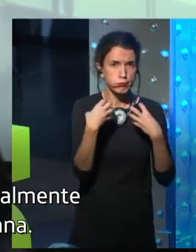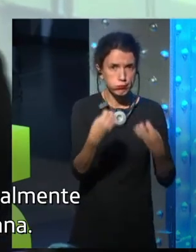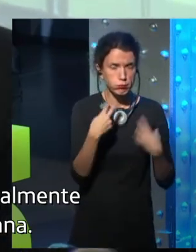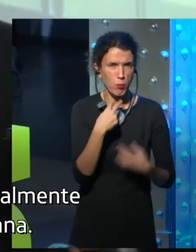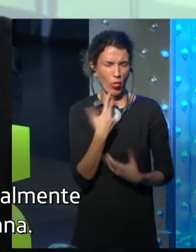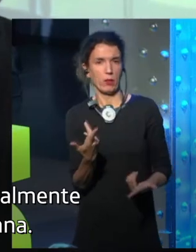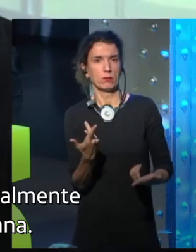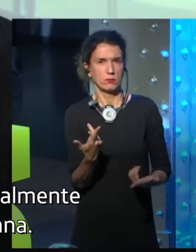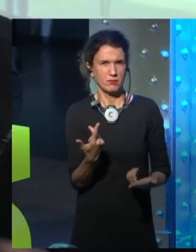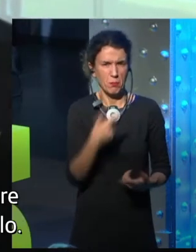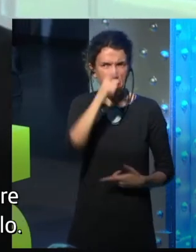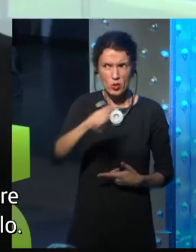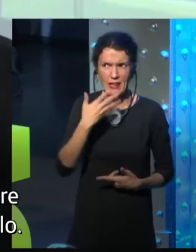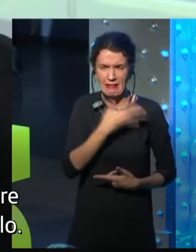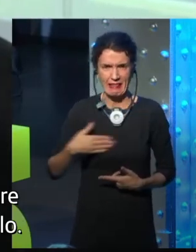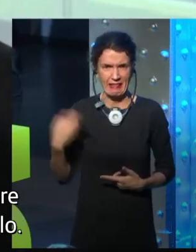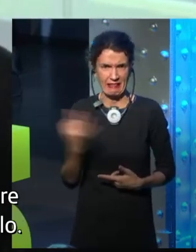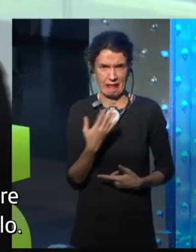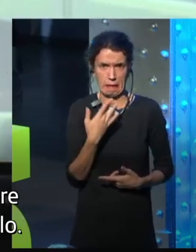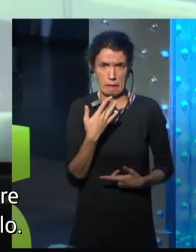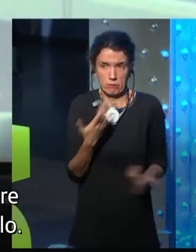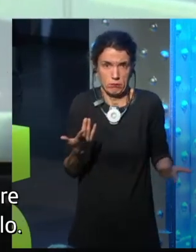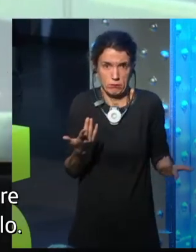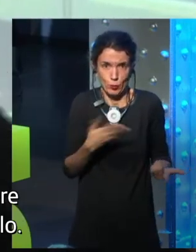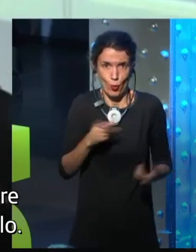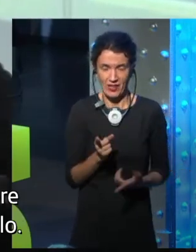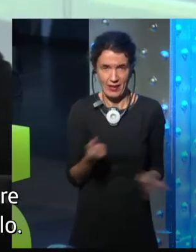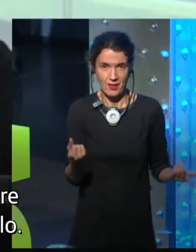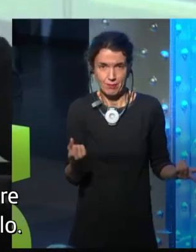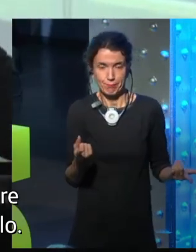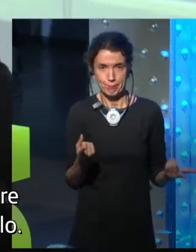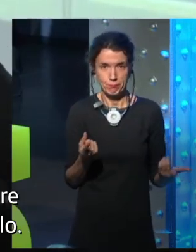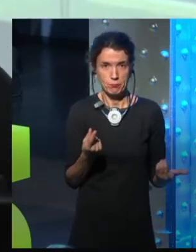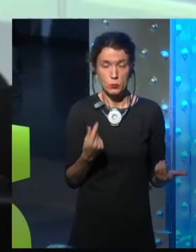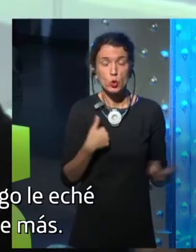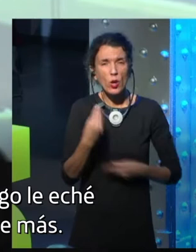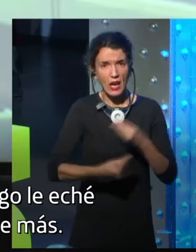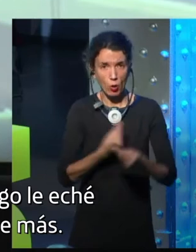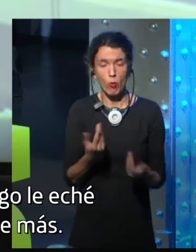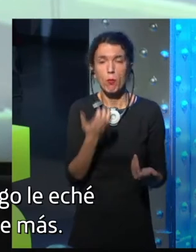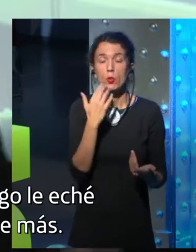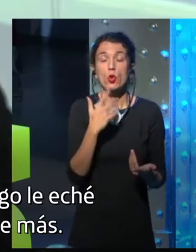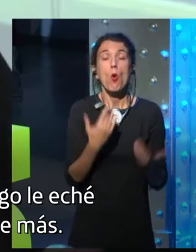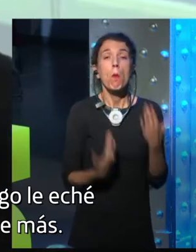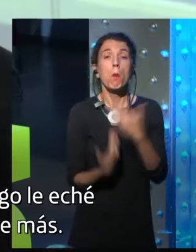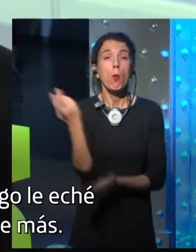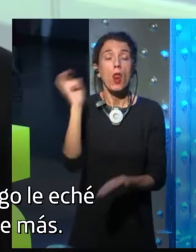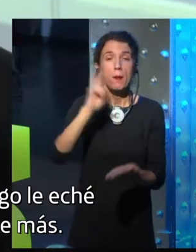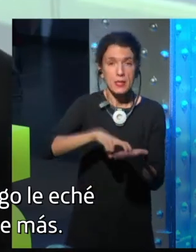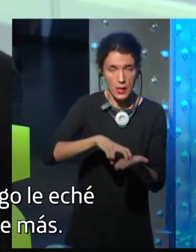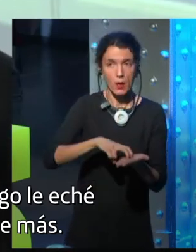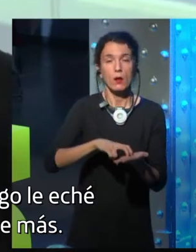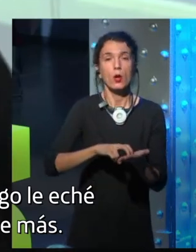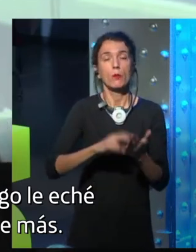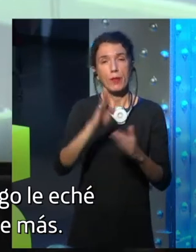I walk into my kitchen in the morning. I live in a place that rains most of the time. And this morning it was yellow and I knew it was going to be sunny. And I jumped up and